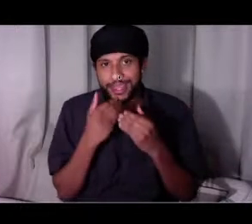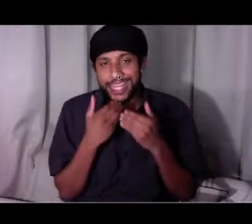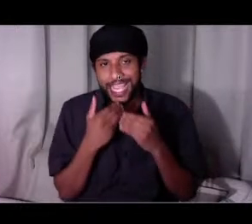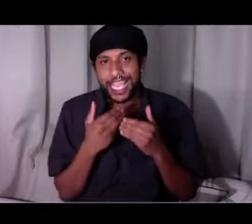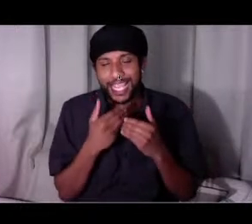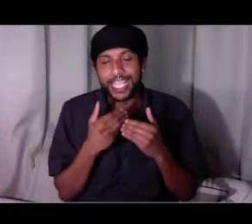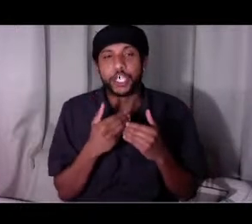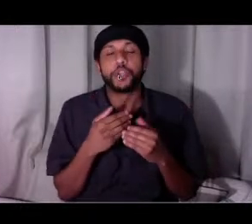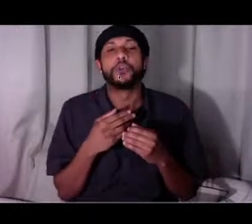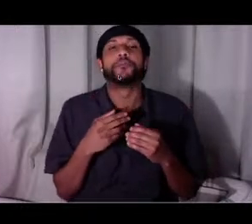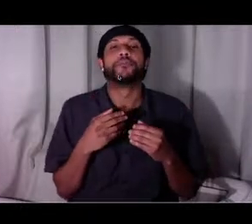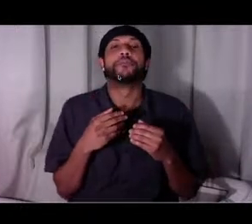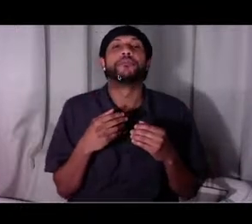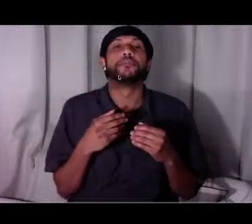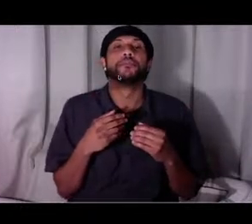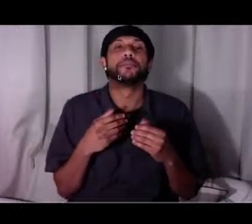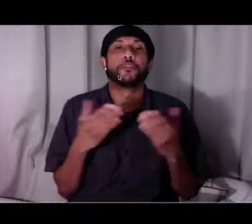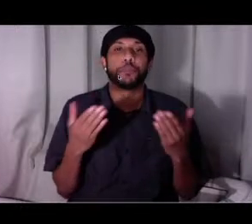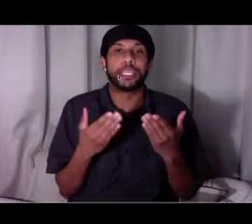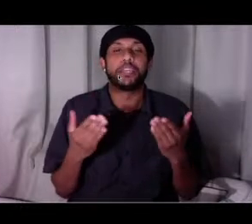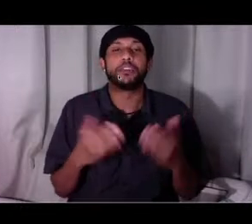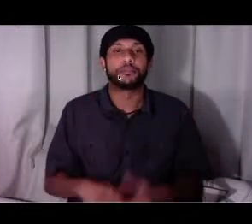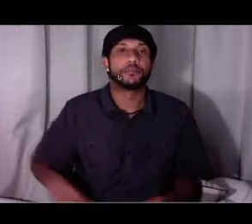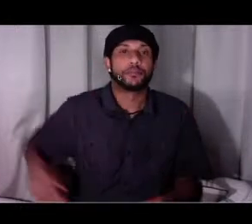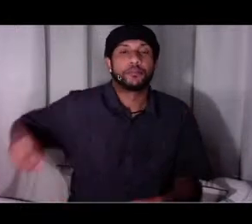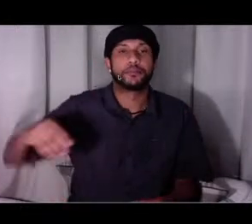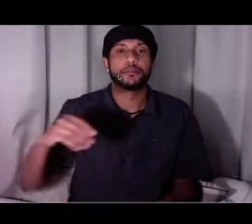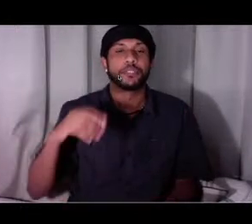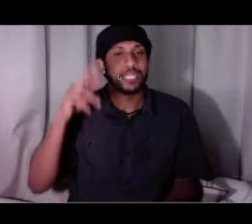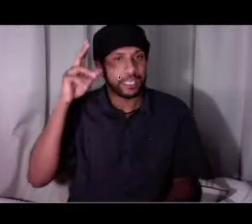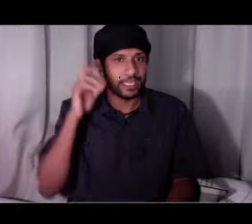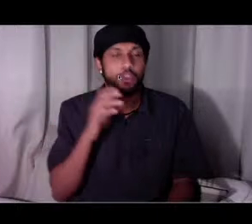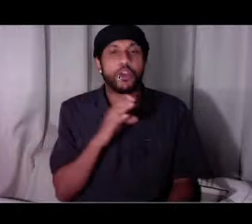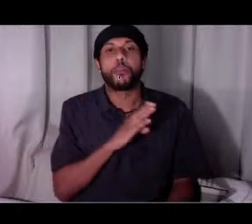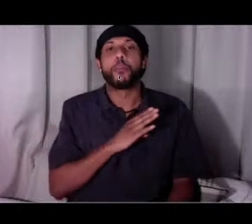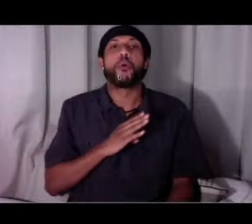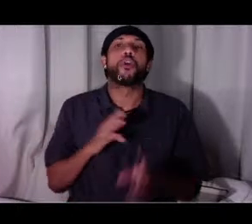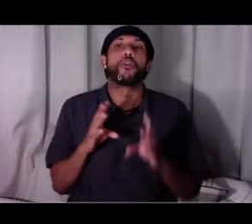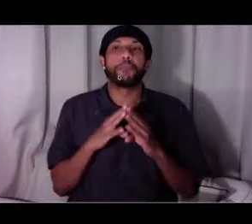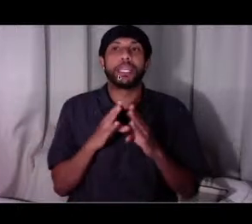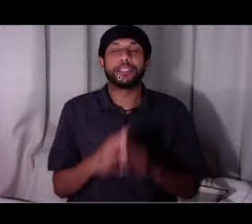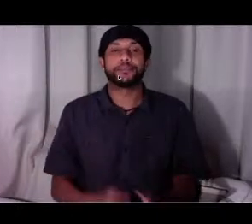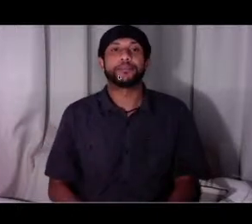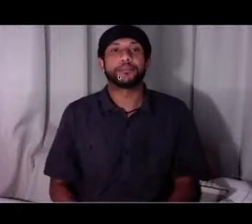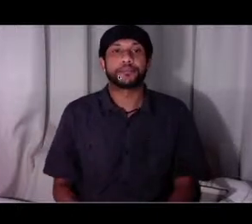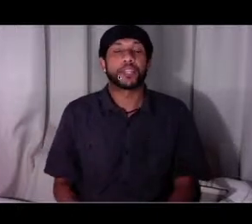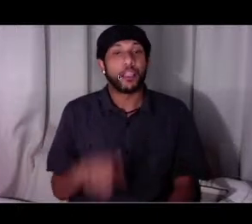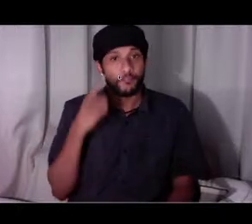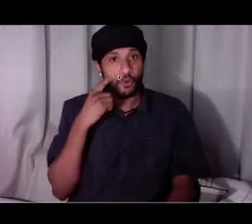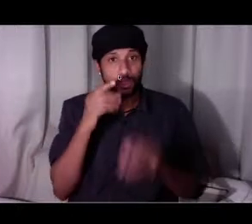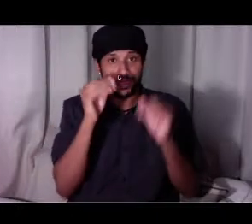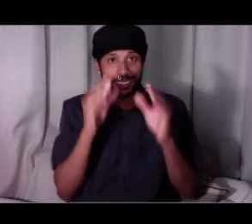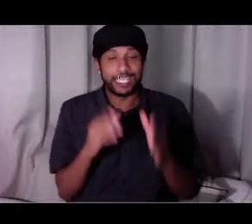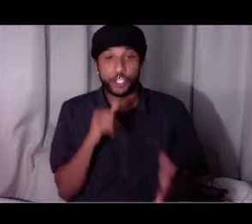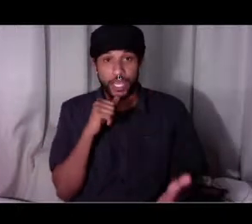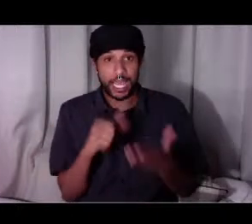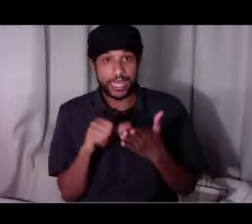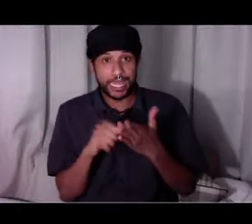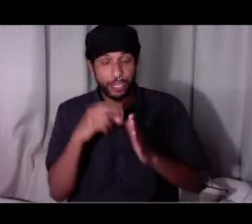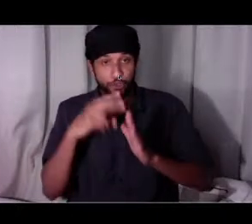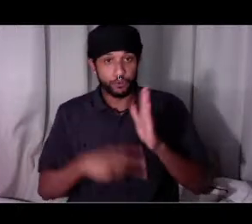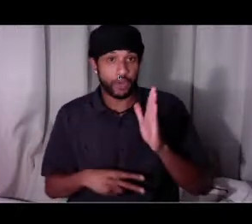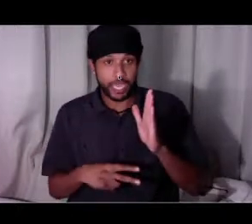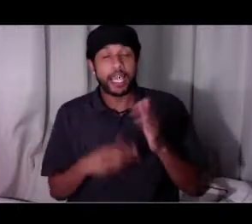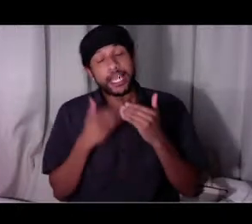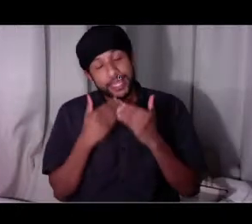time this evening to be being out here this evening to hear our board meeting uh to the teacher the letter that was just read to